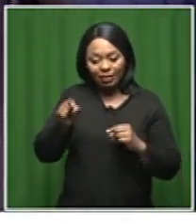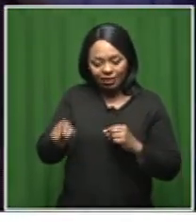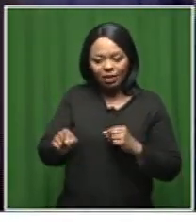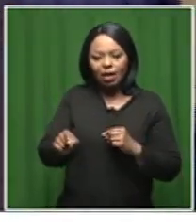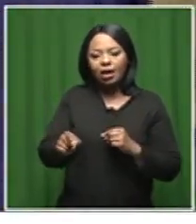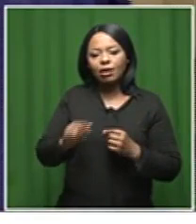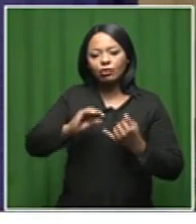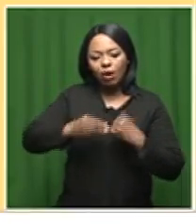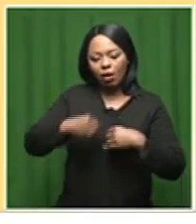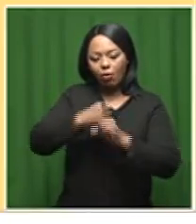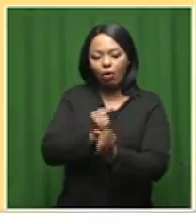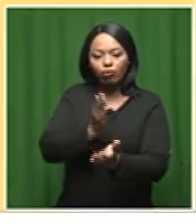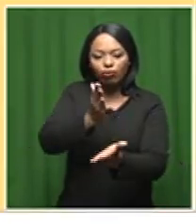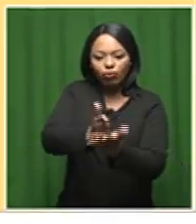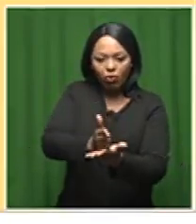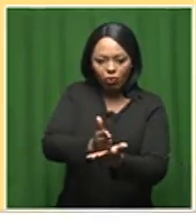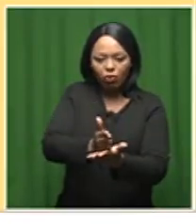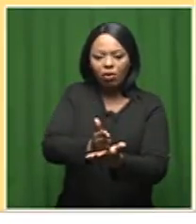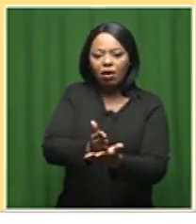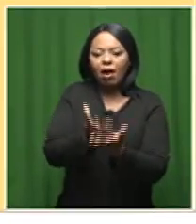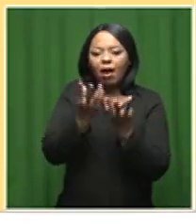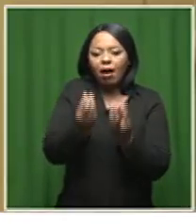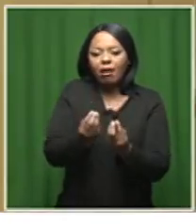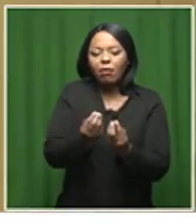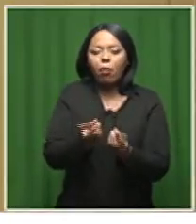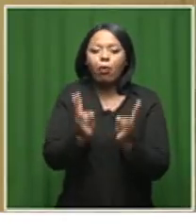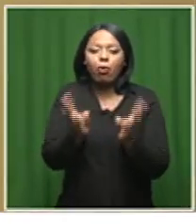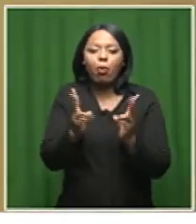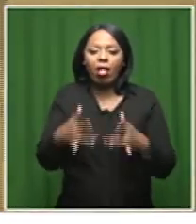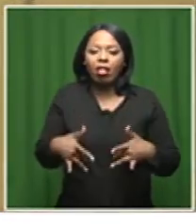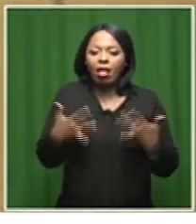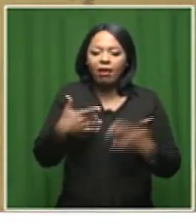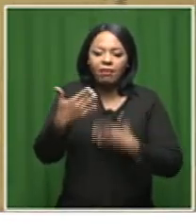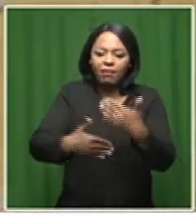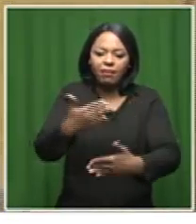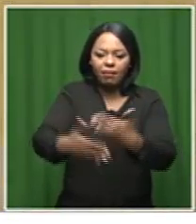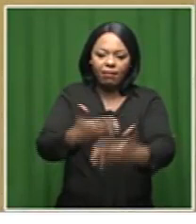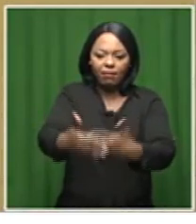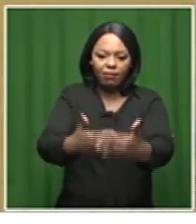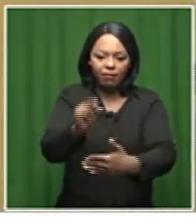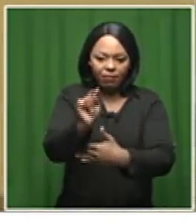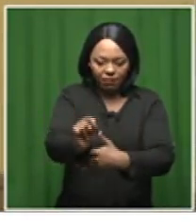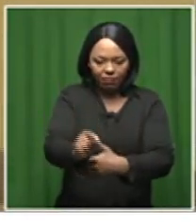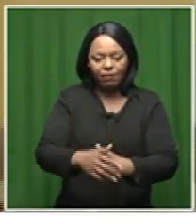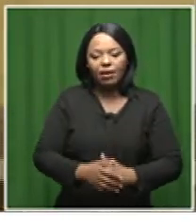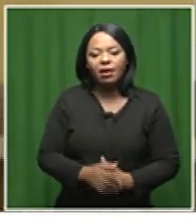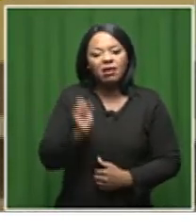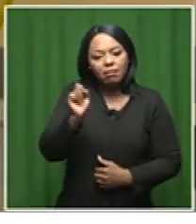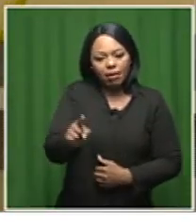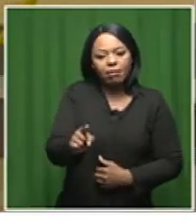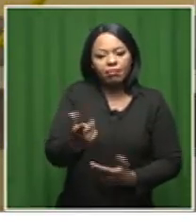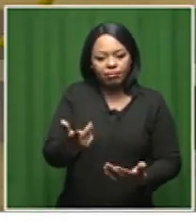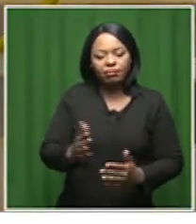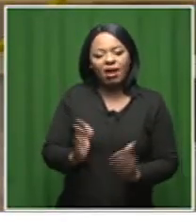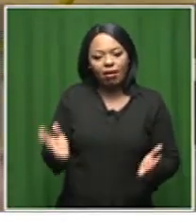there is a completely noble lifestyle and cure of the disease,